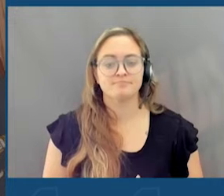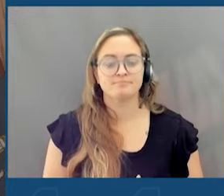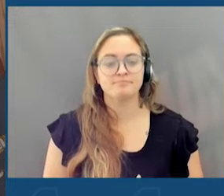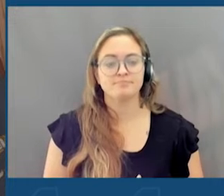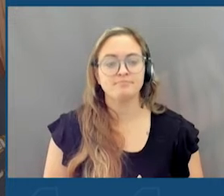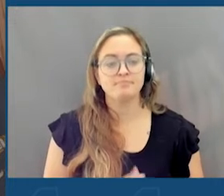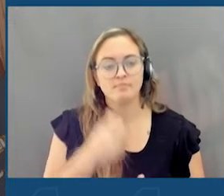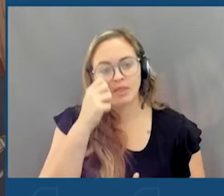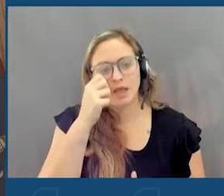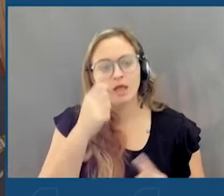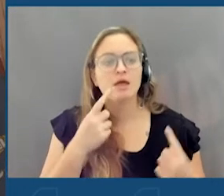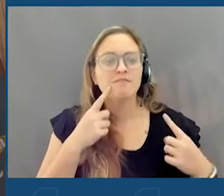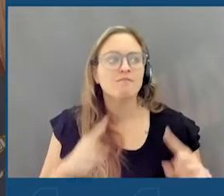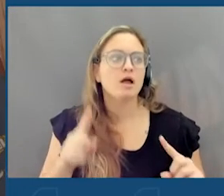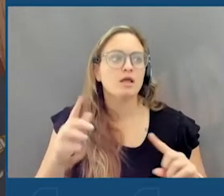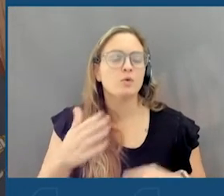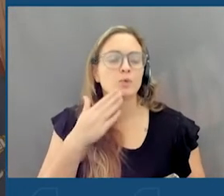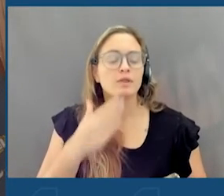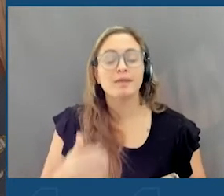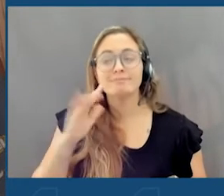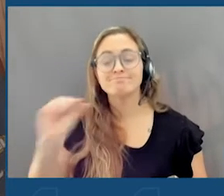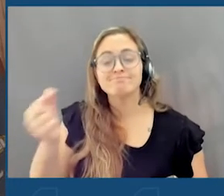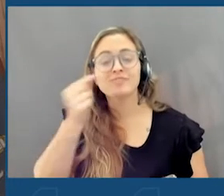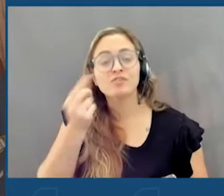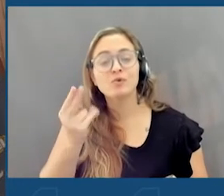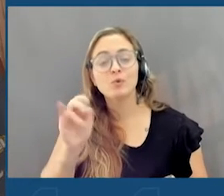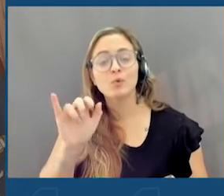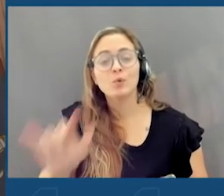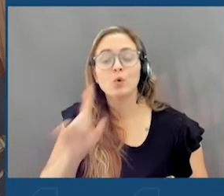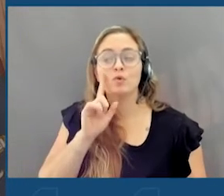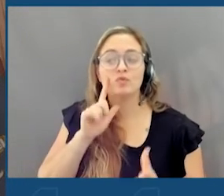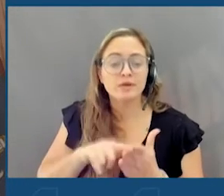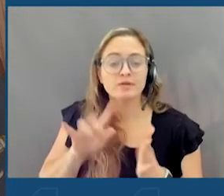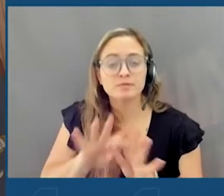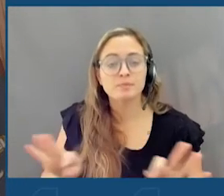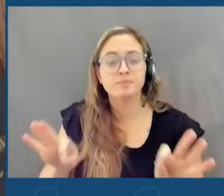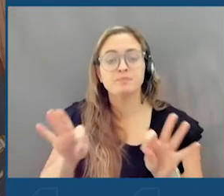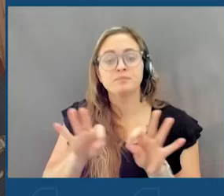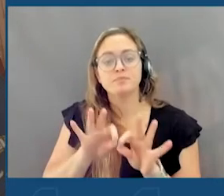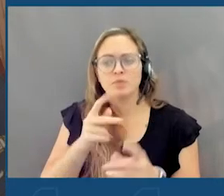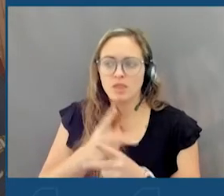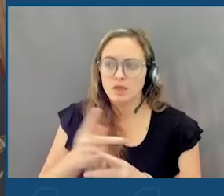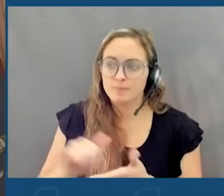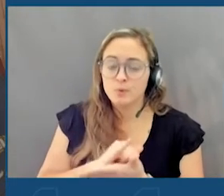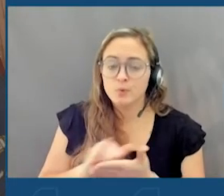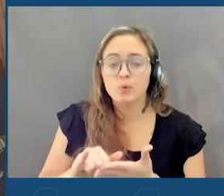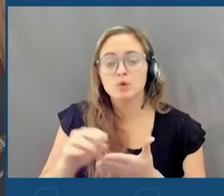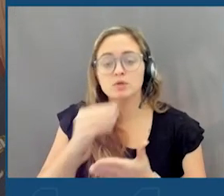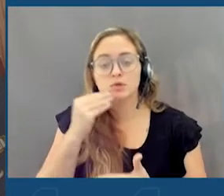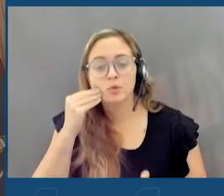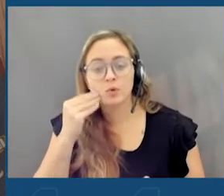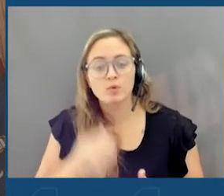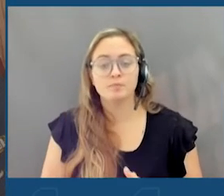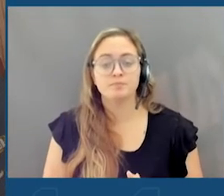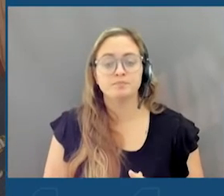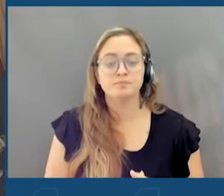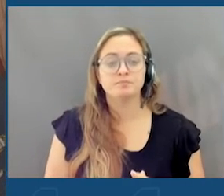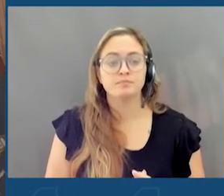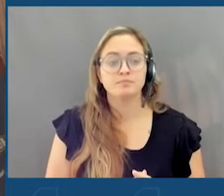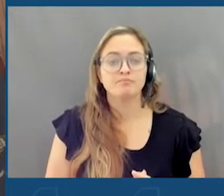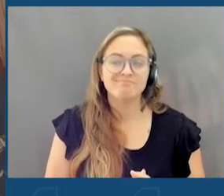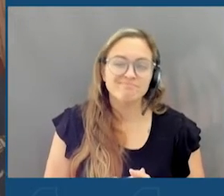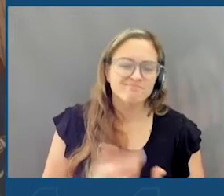finally, I must especially thank Governor Hochul for recognizing the importance of keeping New Yorkers in their homes and preventing fraudsters